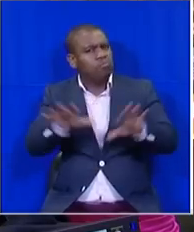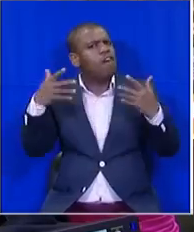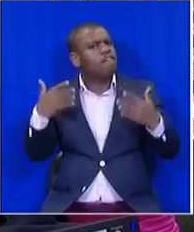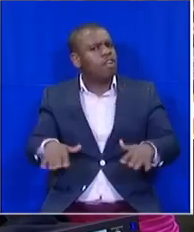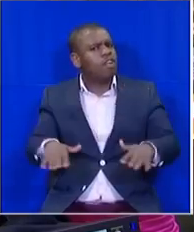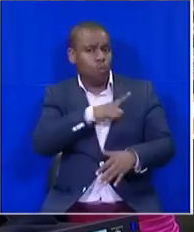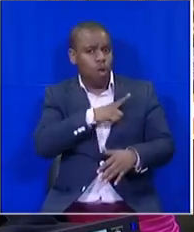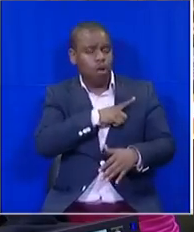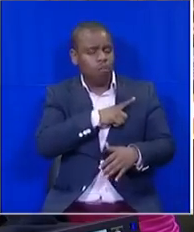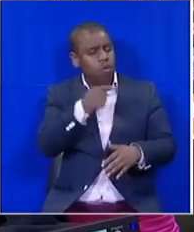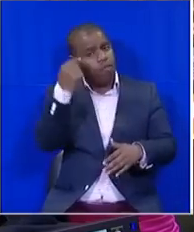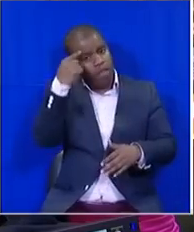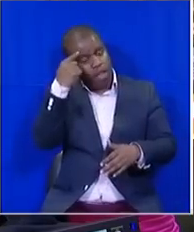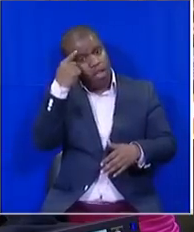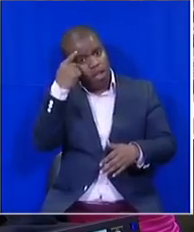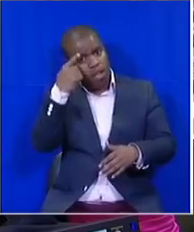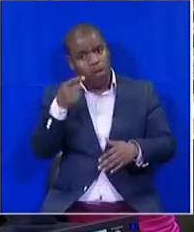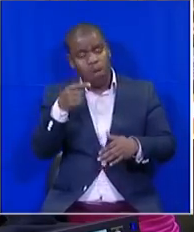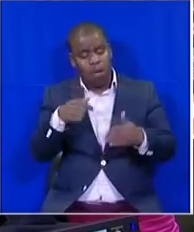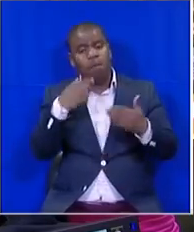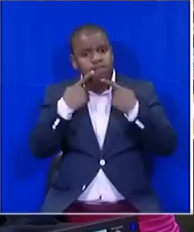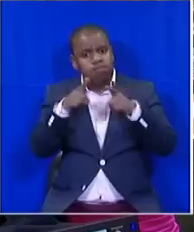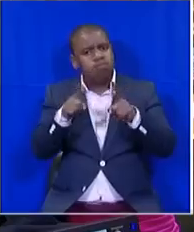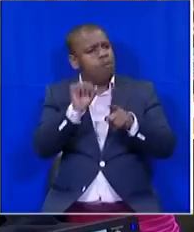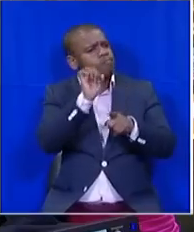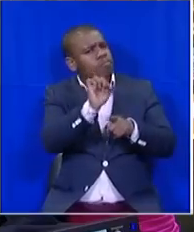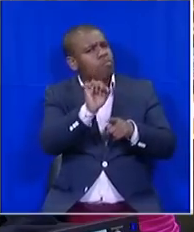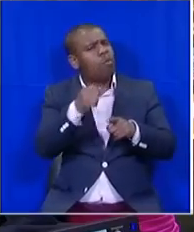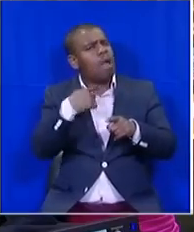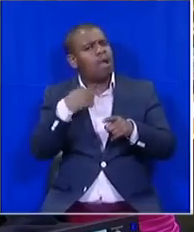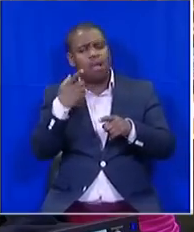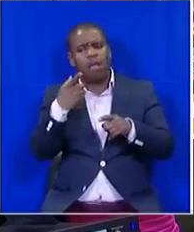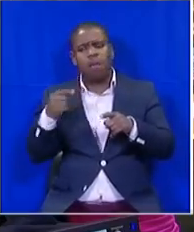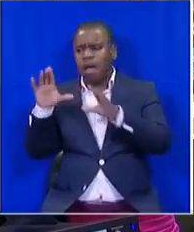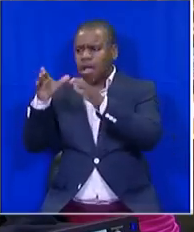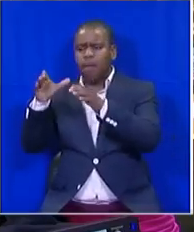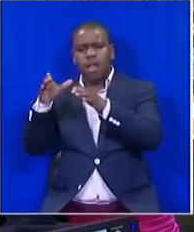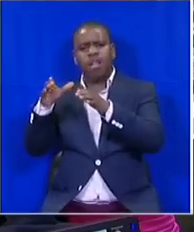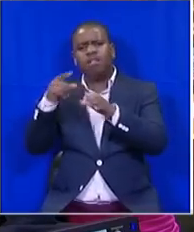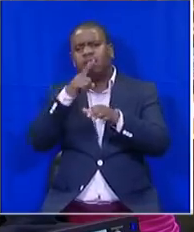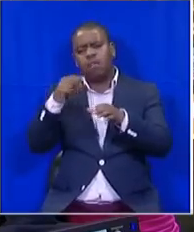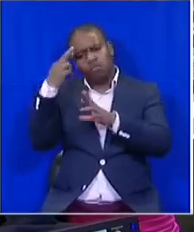statement reflected the views of Cabinet? As easy as that. The Honourable the Minister.